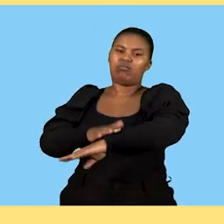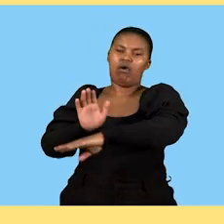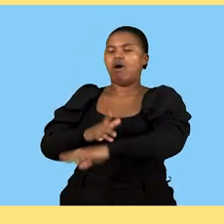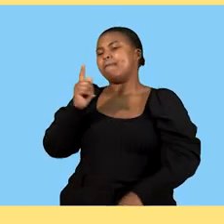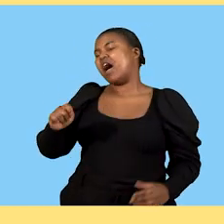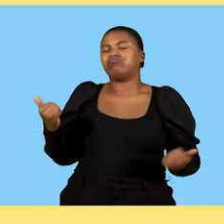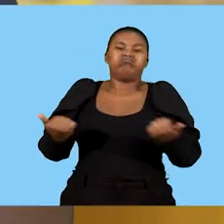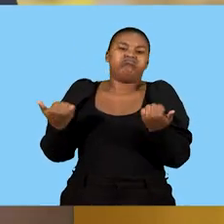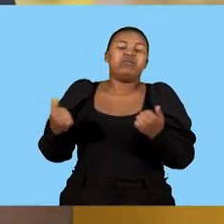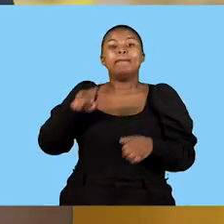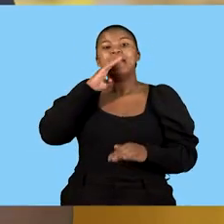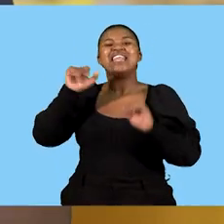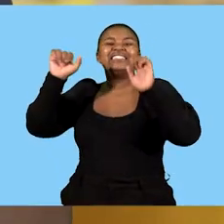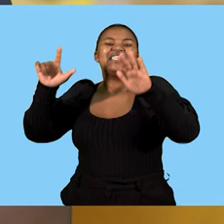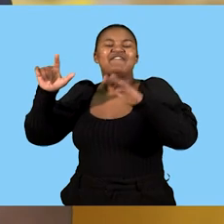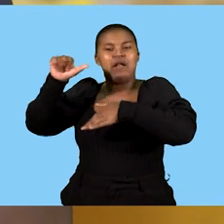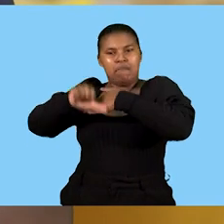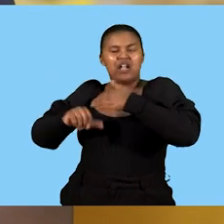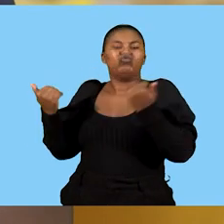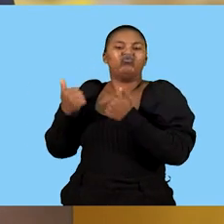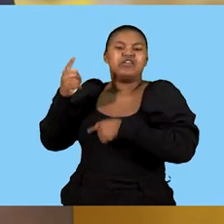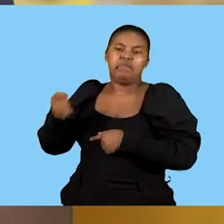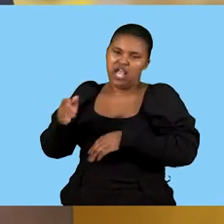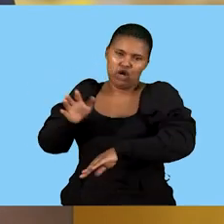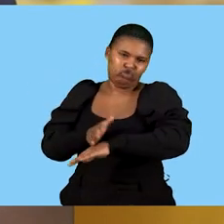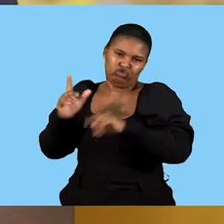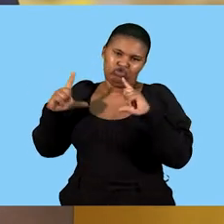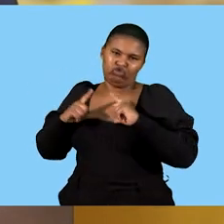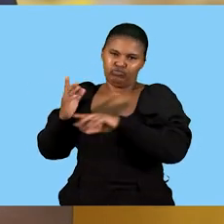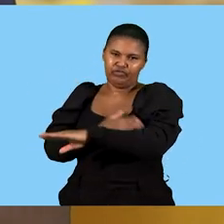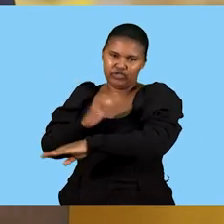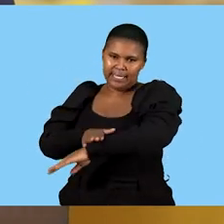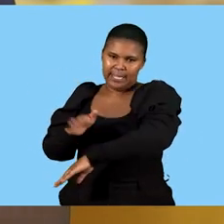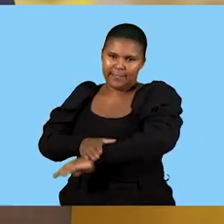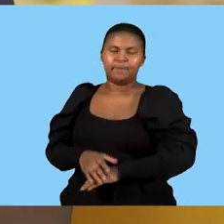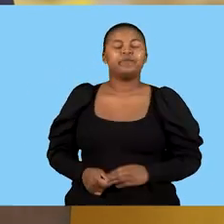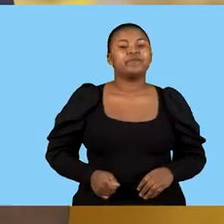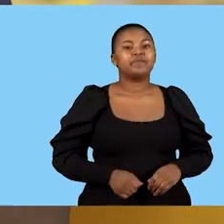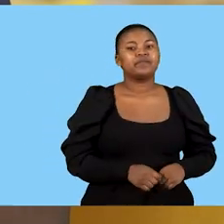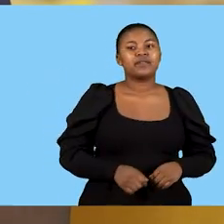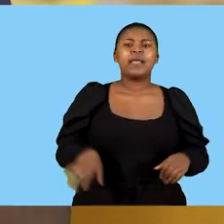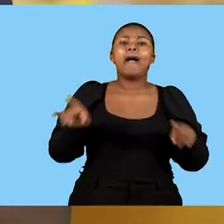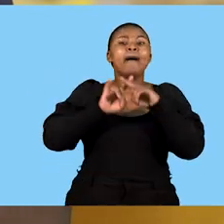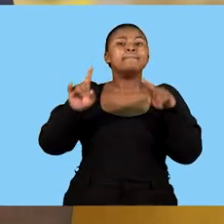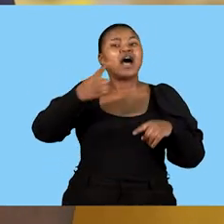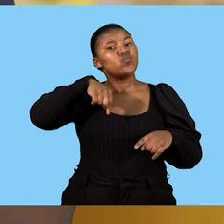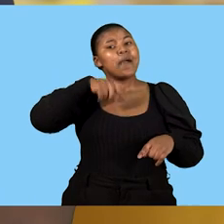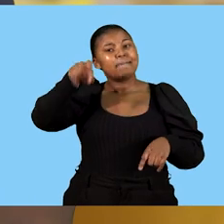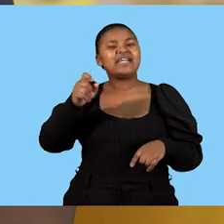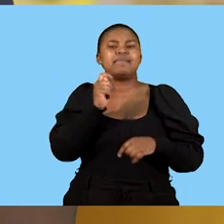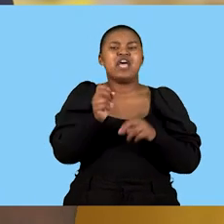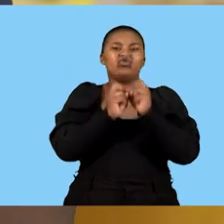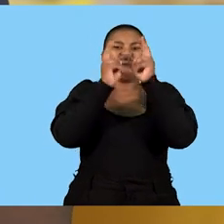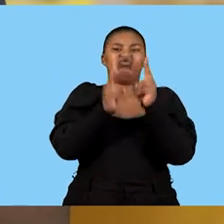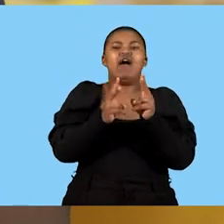that this is accrued income, and accrued income is considered an asset by the business. It is our